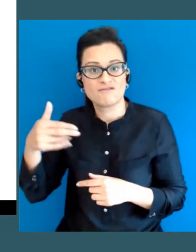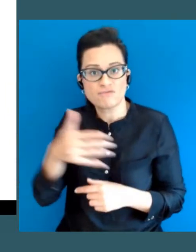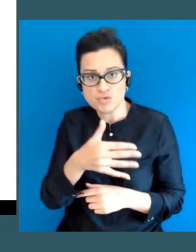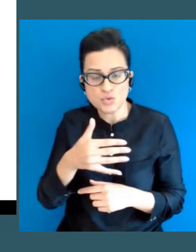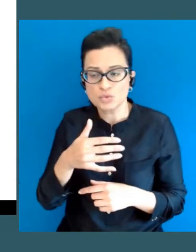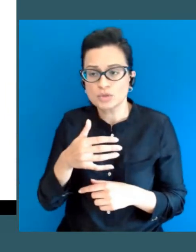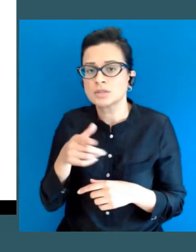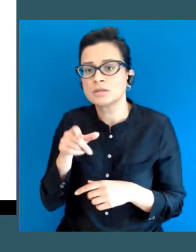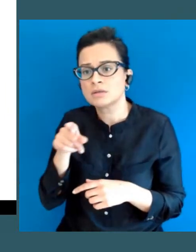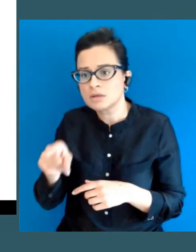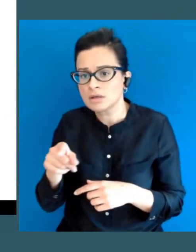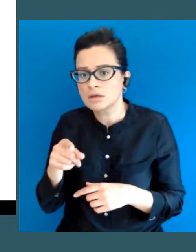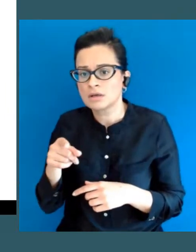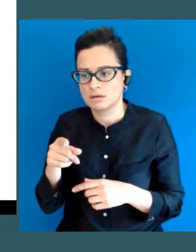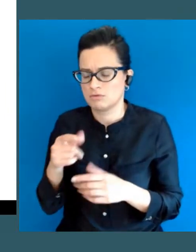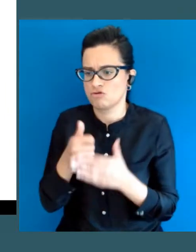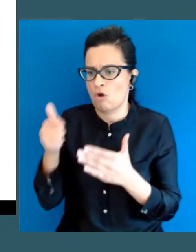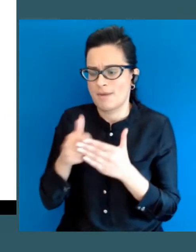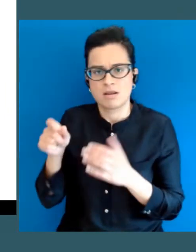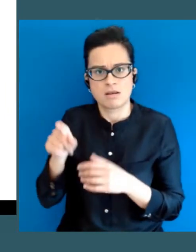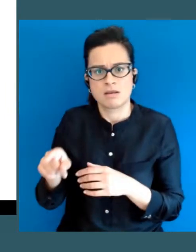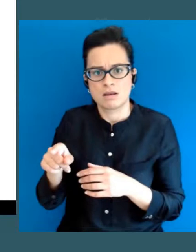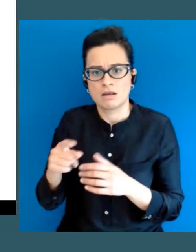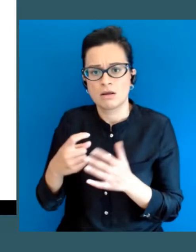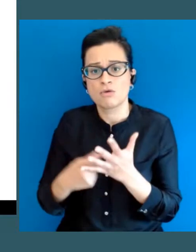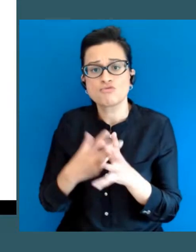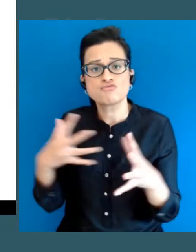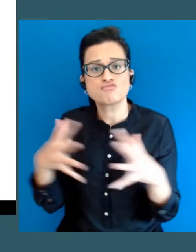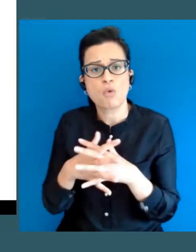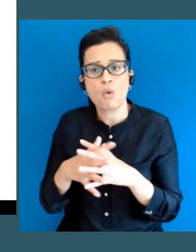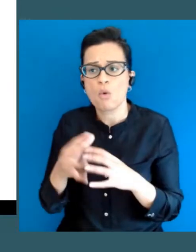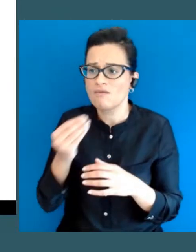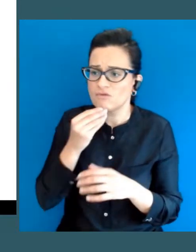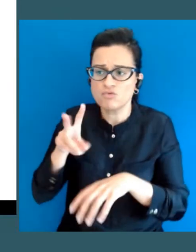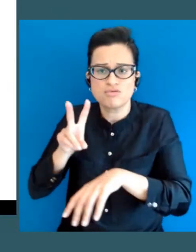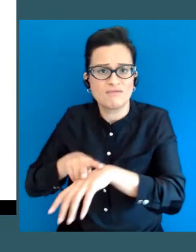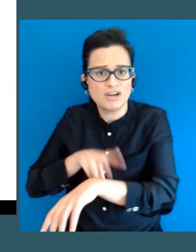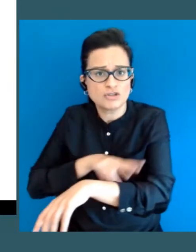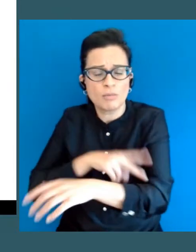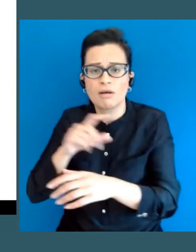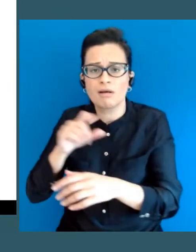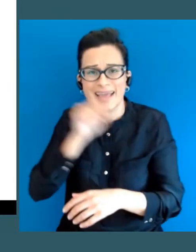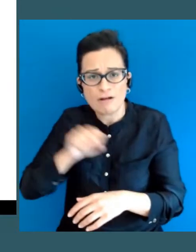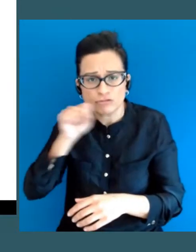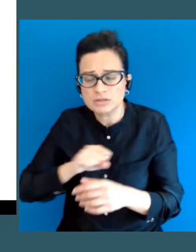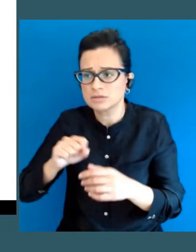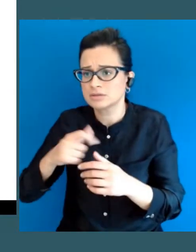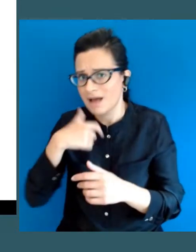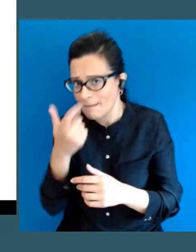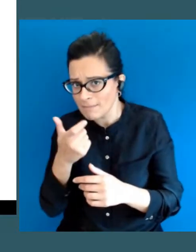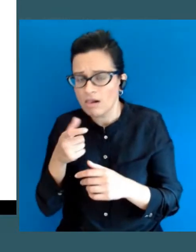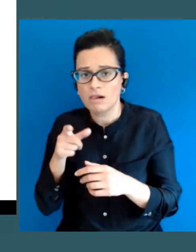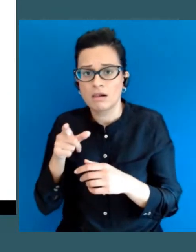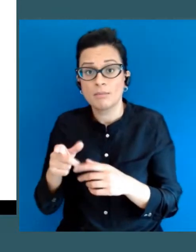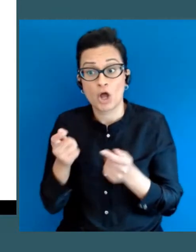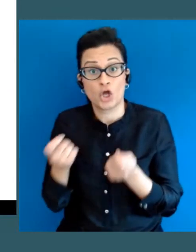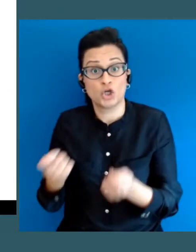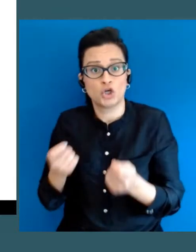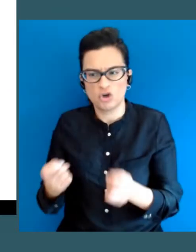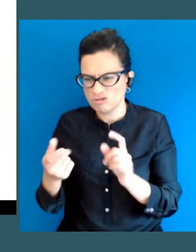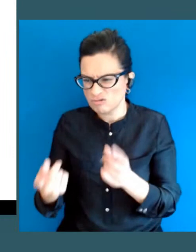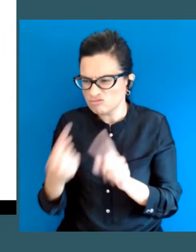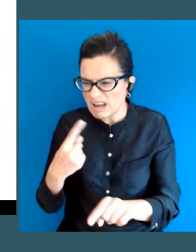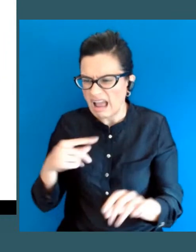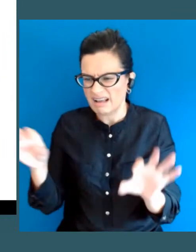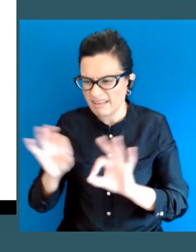it's common to react to raw fruits and vegetables, like carrots and apples, but cooked you don't react to it, whereas it doesn't